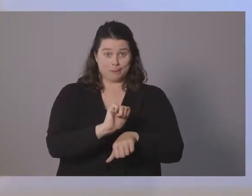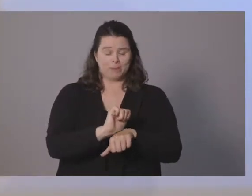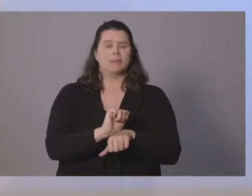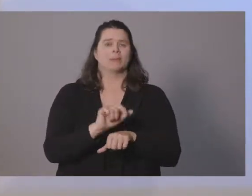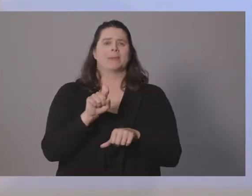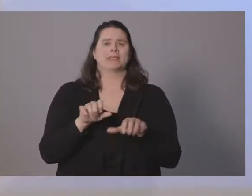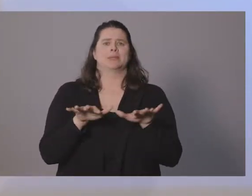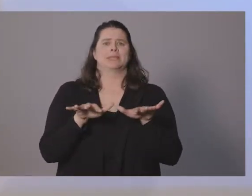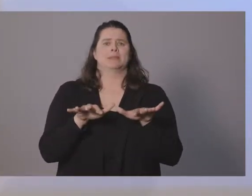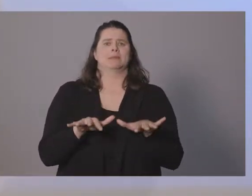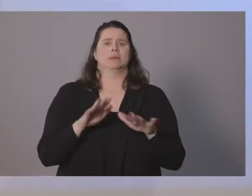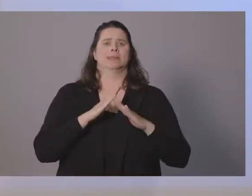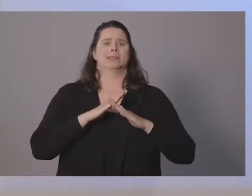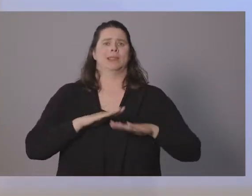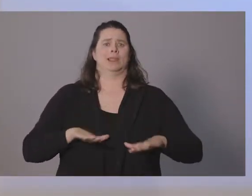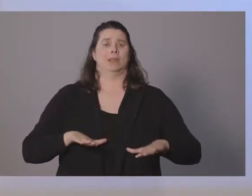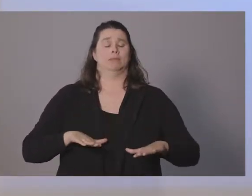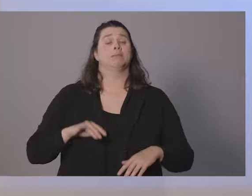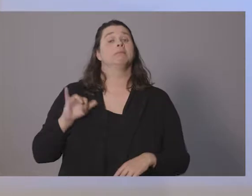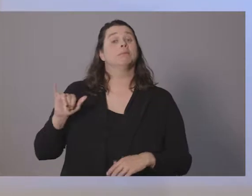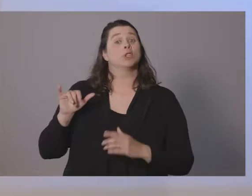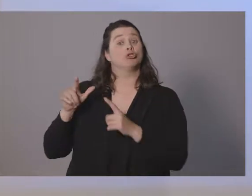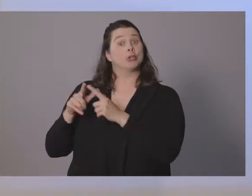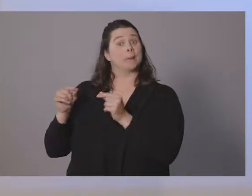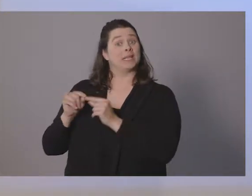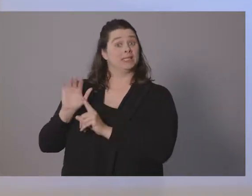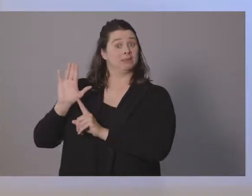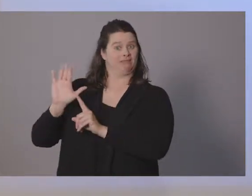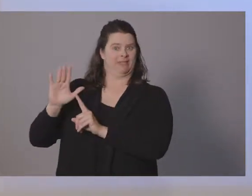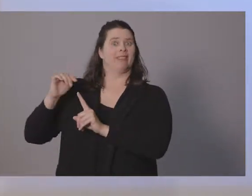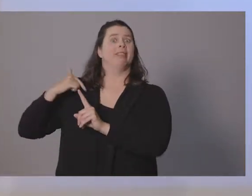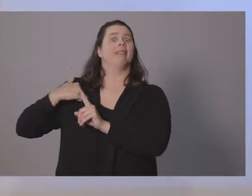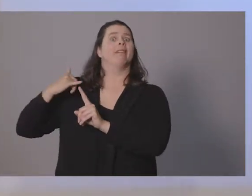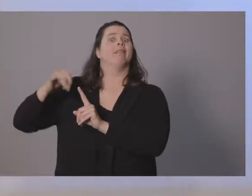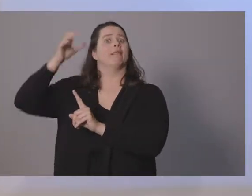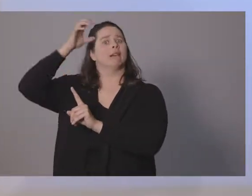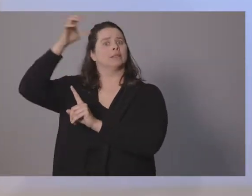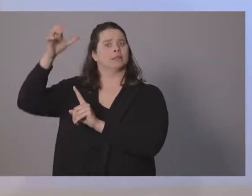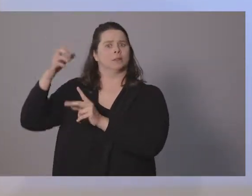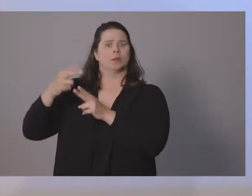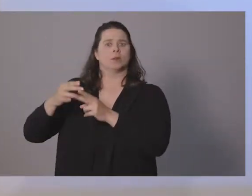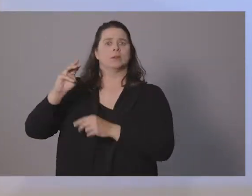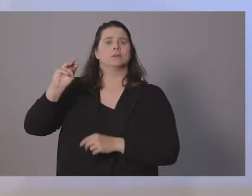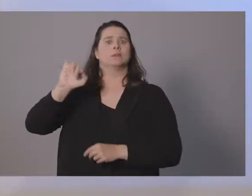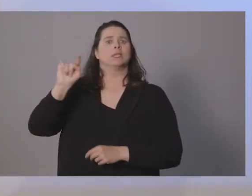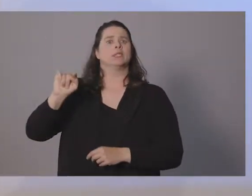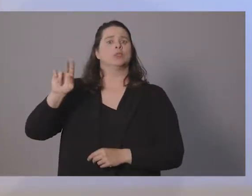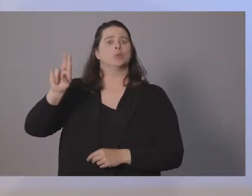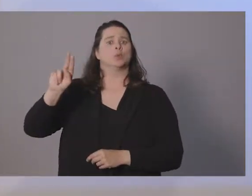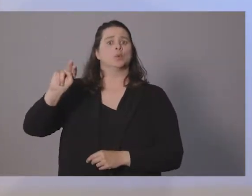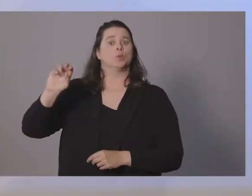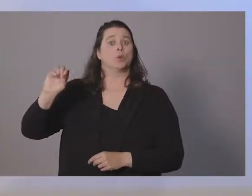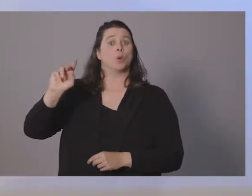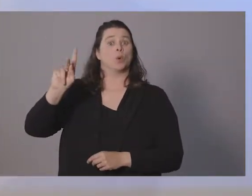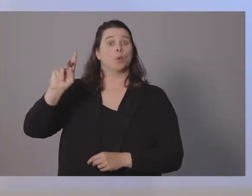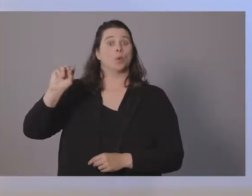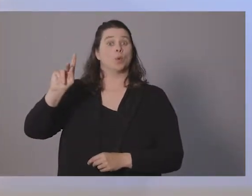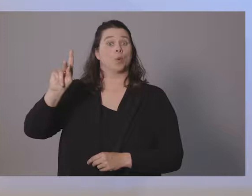still. And in Japanese, there's a term called mizu no kokoro, which means a mind like still